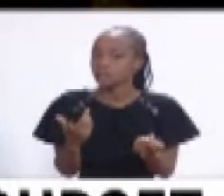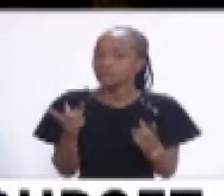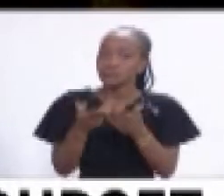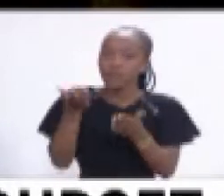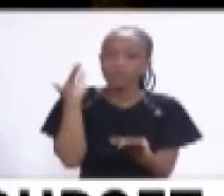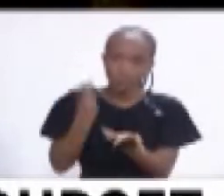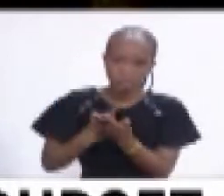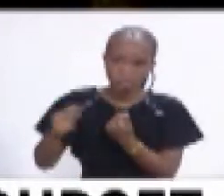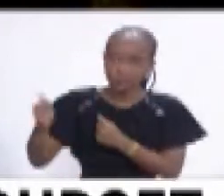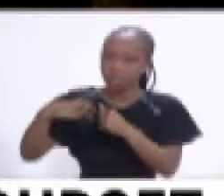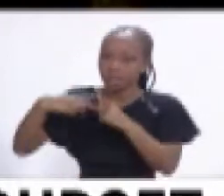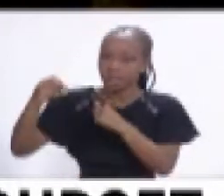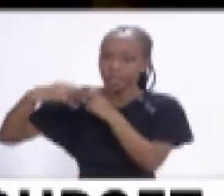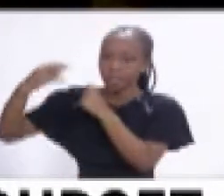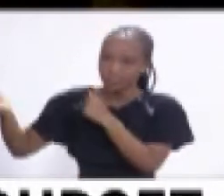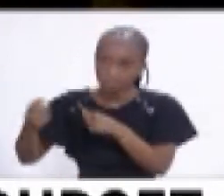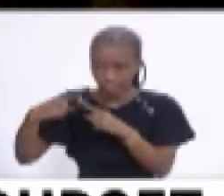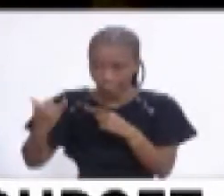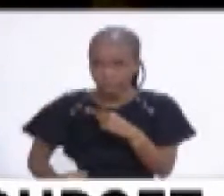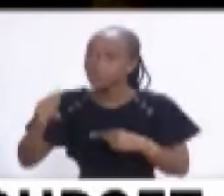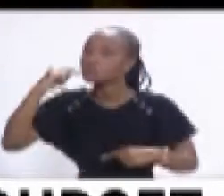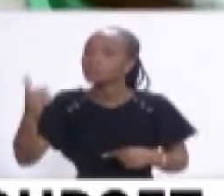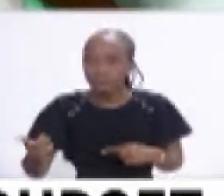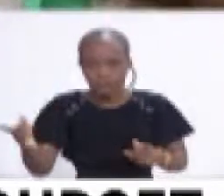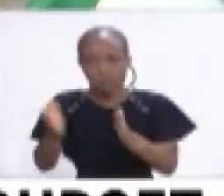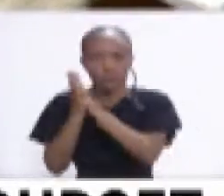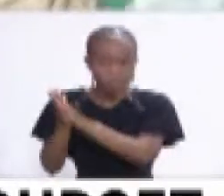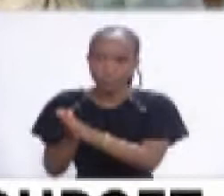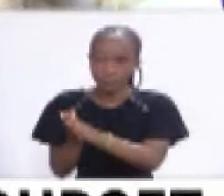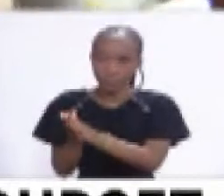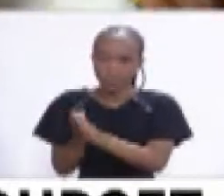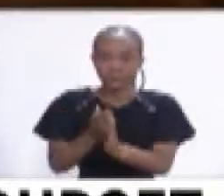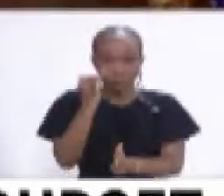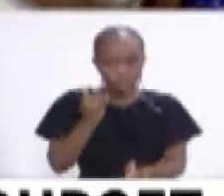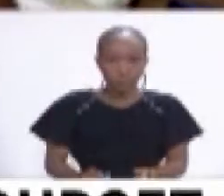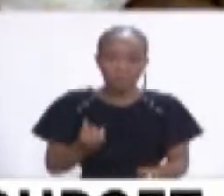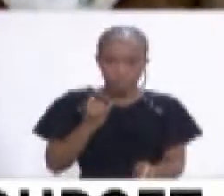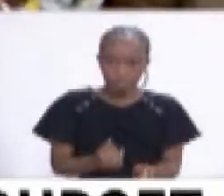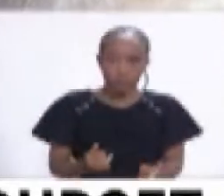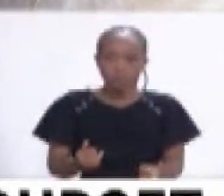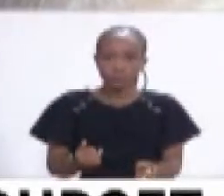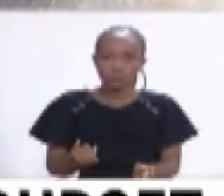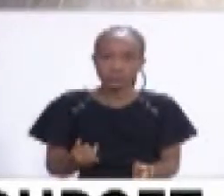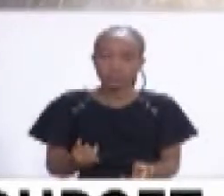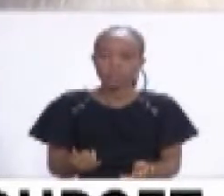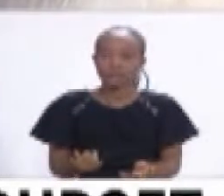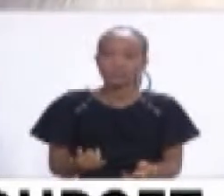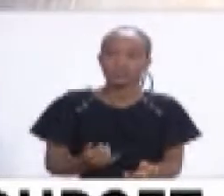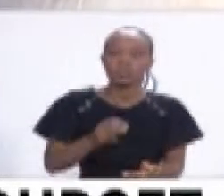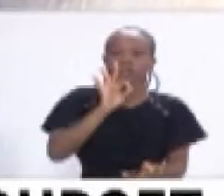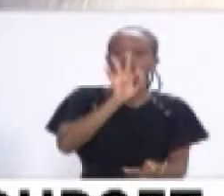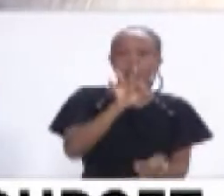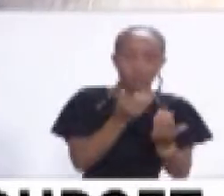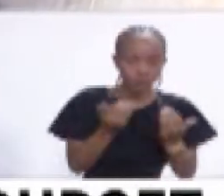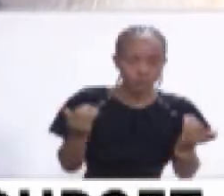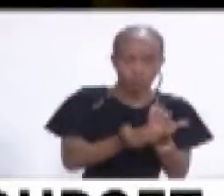tulikuwa tunanunua hata 70, 80, saa hizi ni 100. For now, she has to toil and moil to make ends meet as she has 3 children